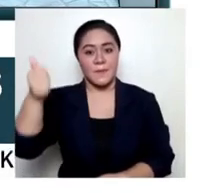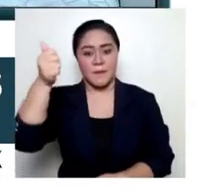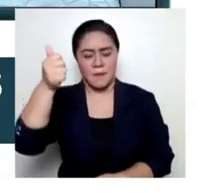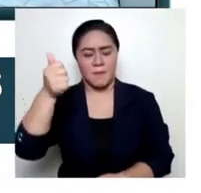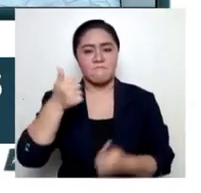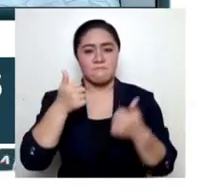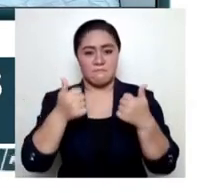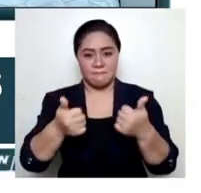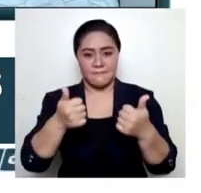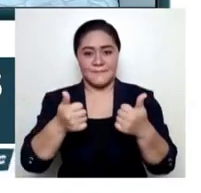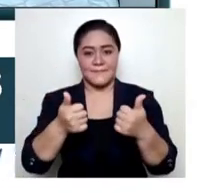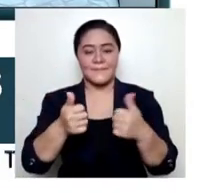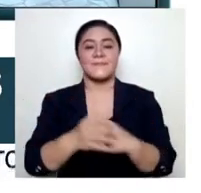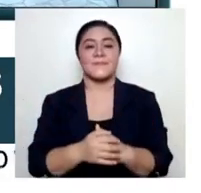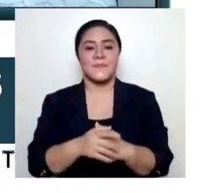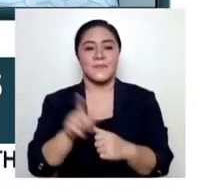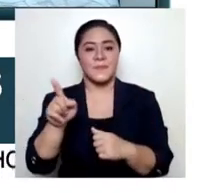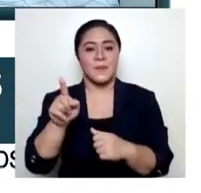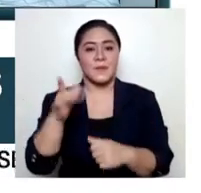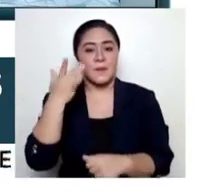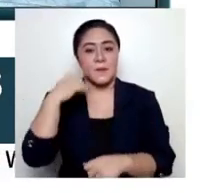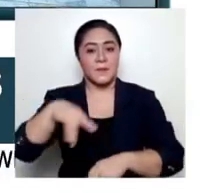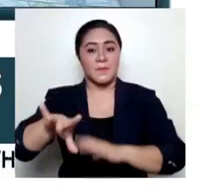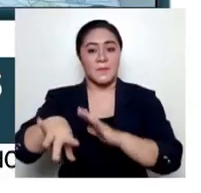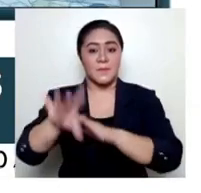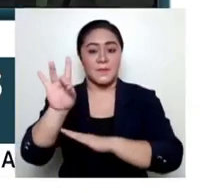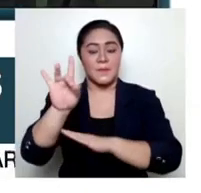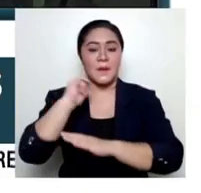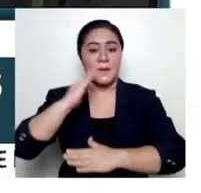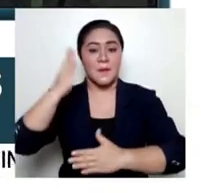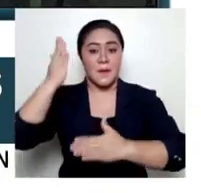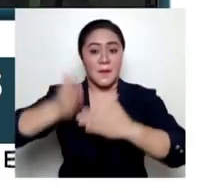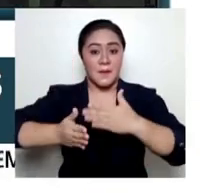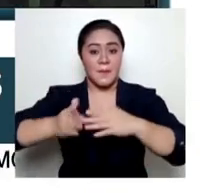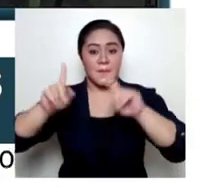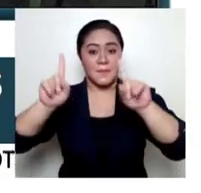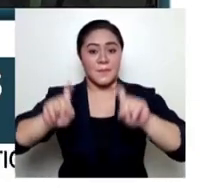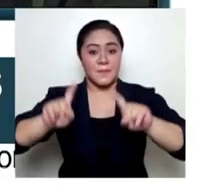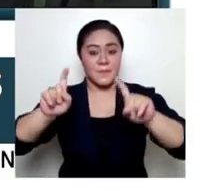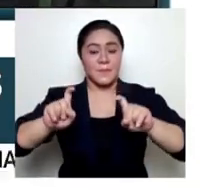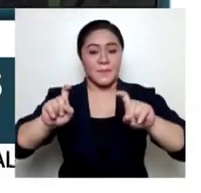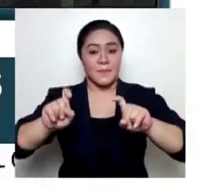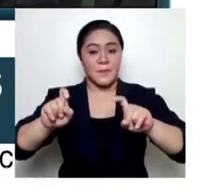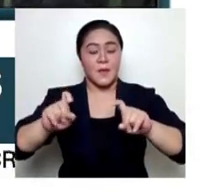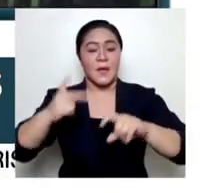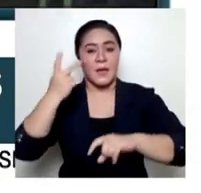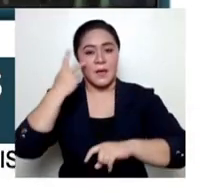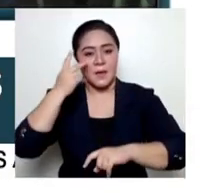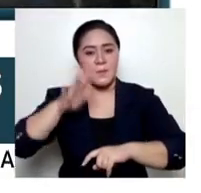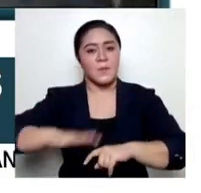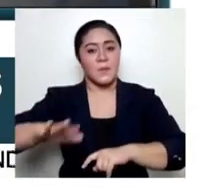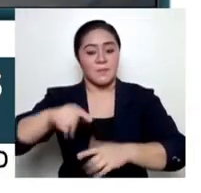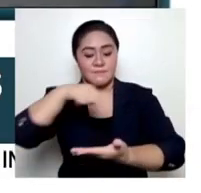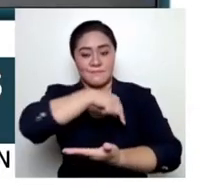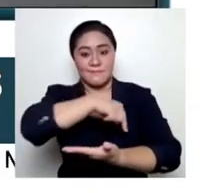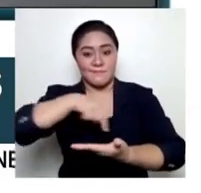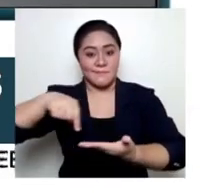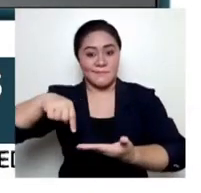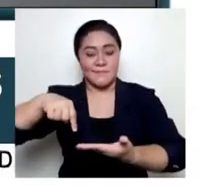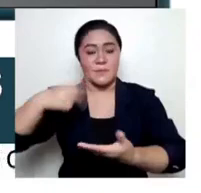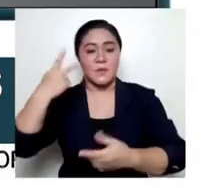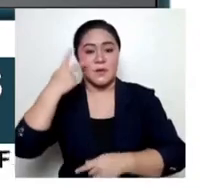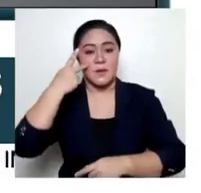that the field or the final testing and sealing all over the country this week will help boost the credibility